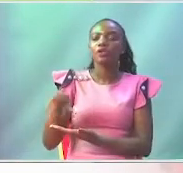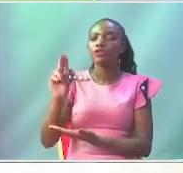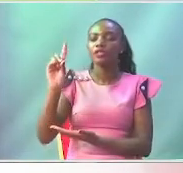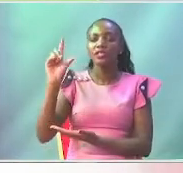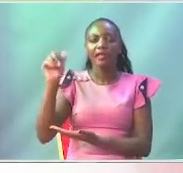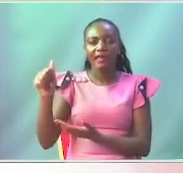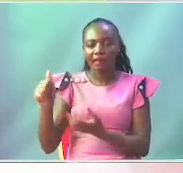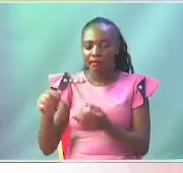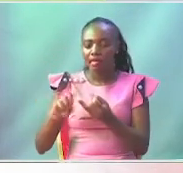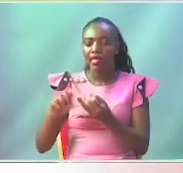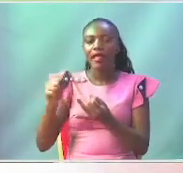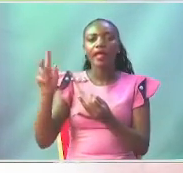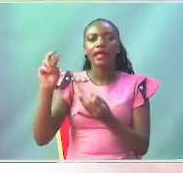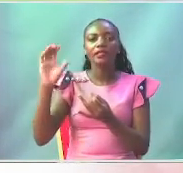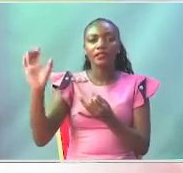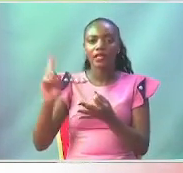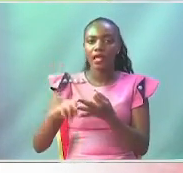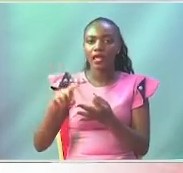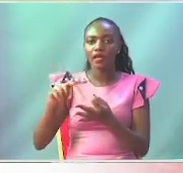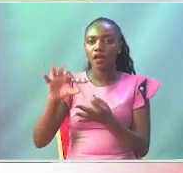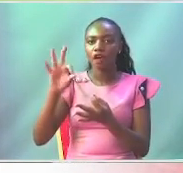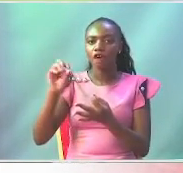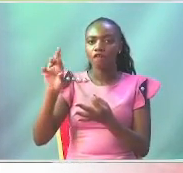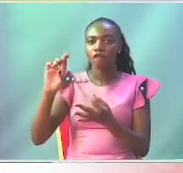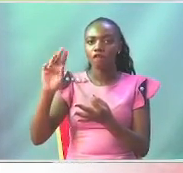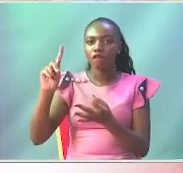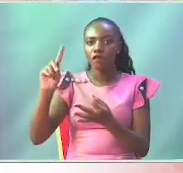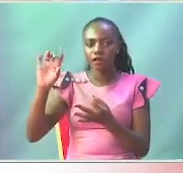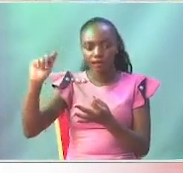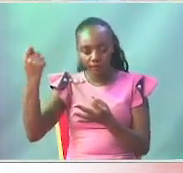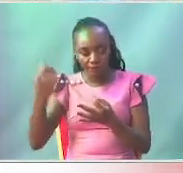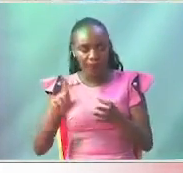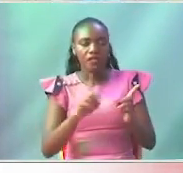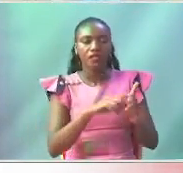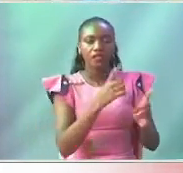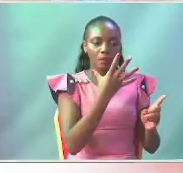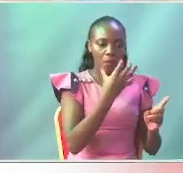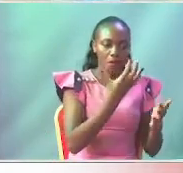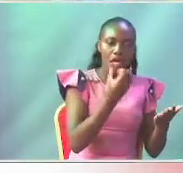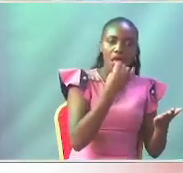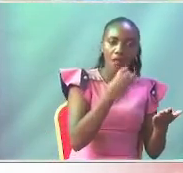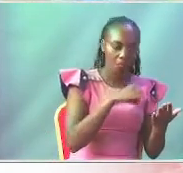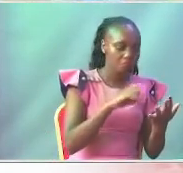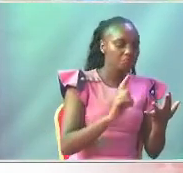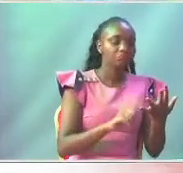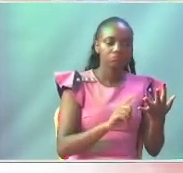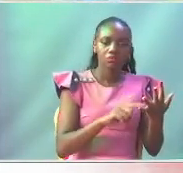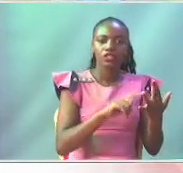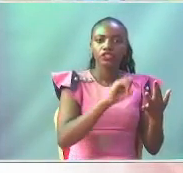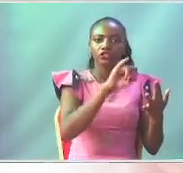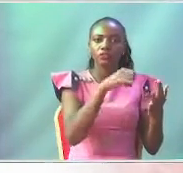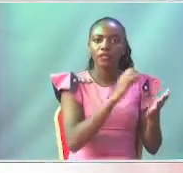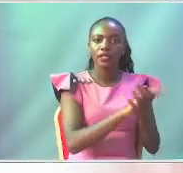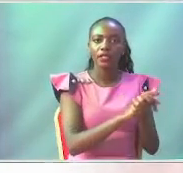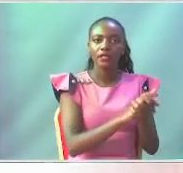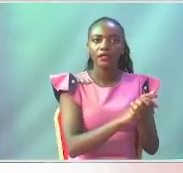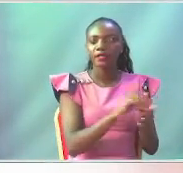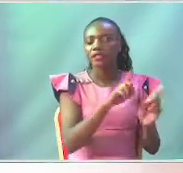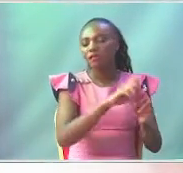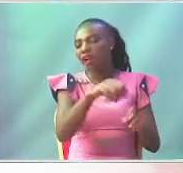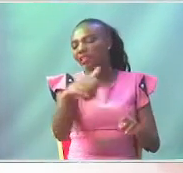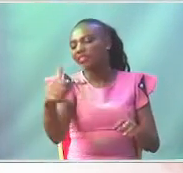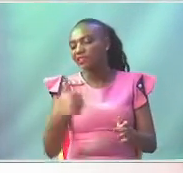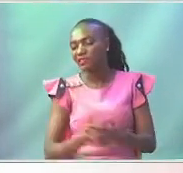UDA, ANC and Ford Kenya, and Raila Odinga's Azimio la Umoja, consisting of ODM and Jubilee parties. We need